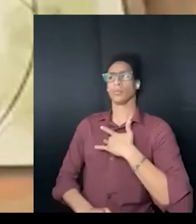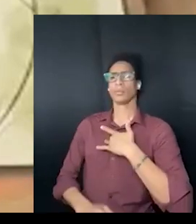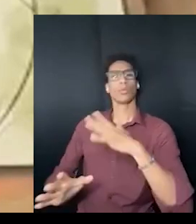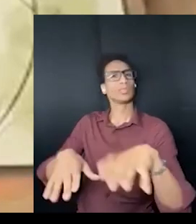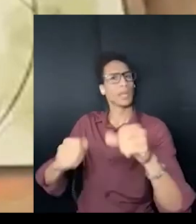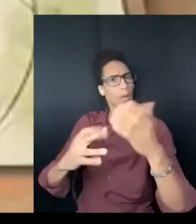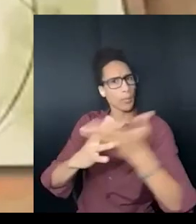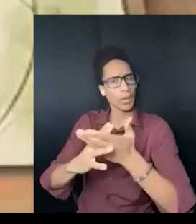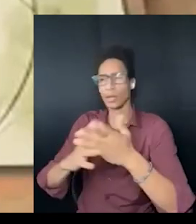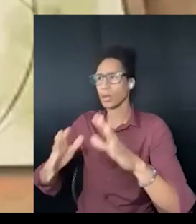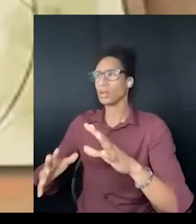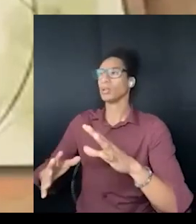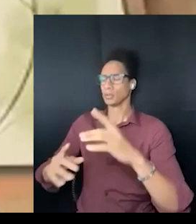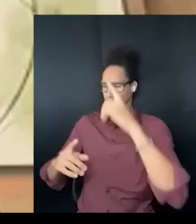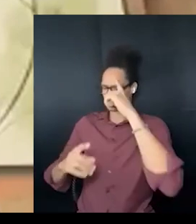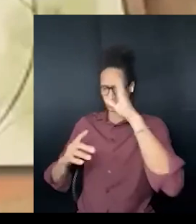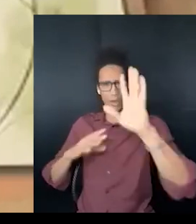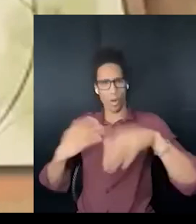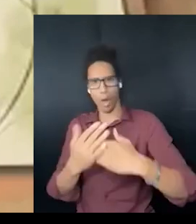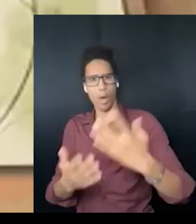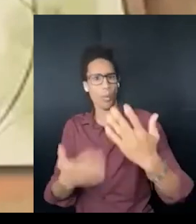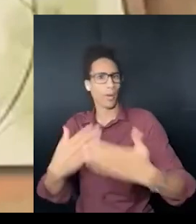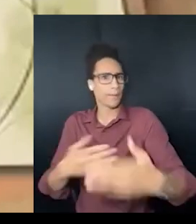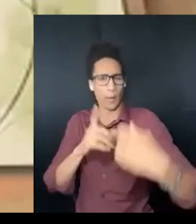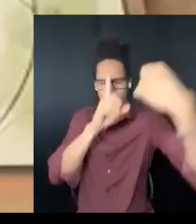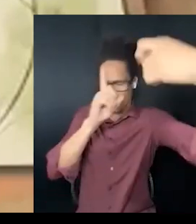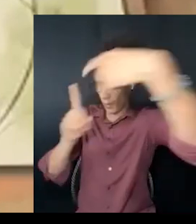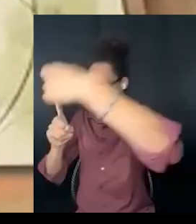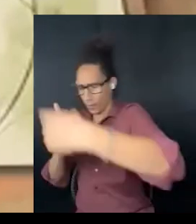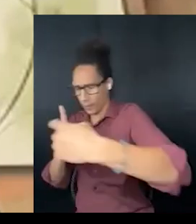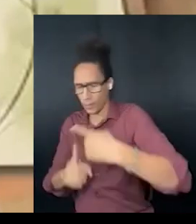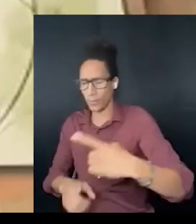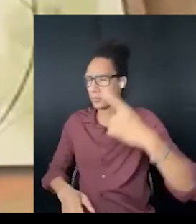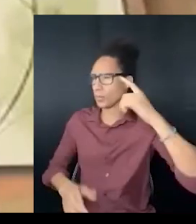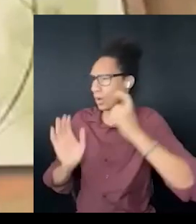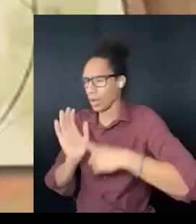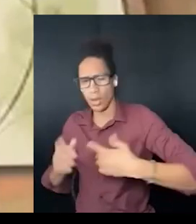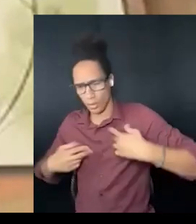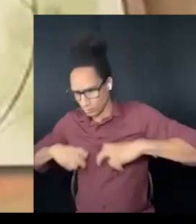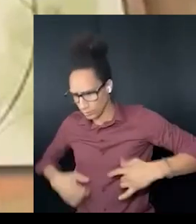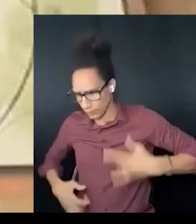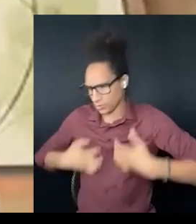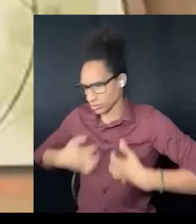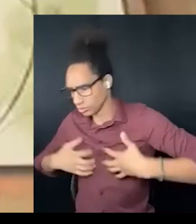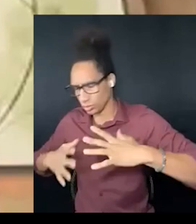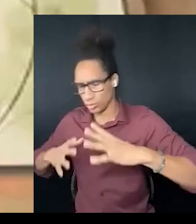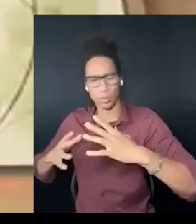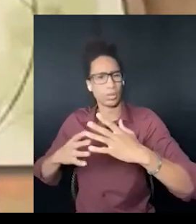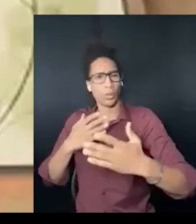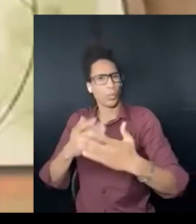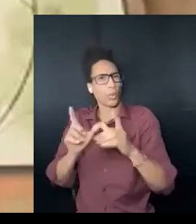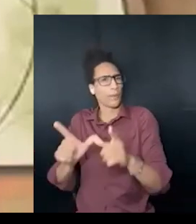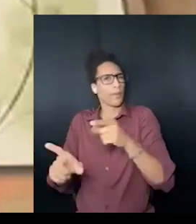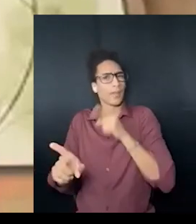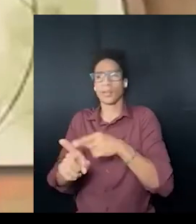emotions come up. We invite you to move and to stretch and to stand as you are able. The next thing we